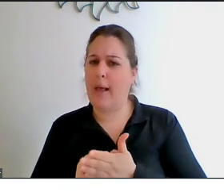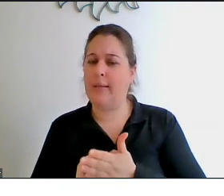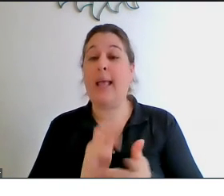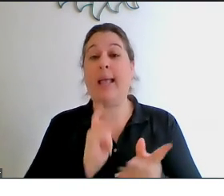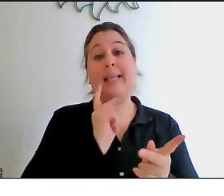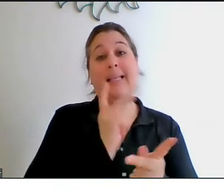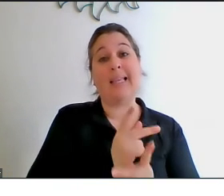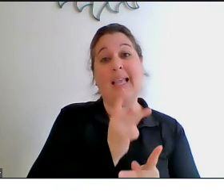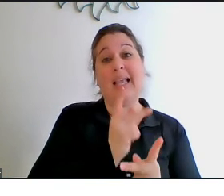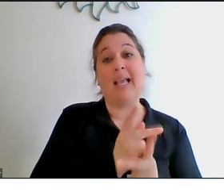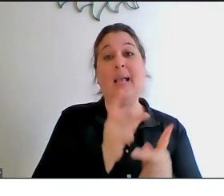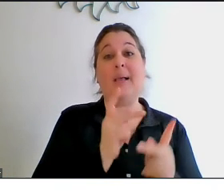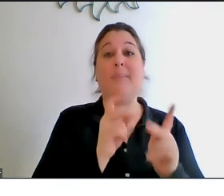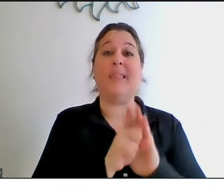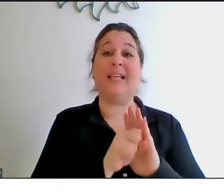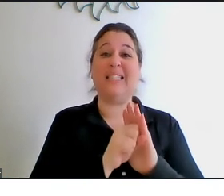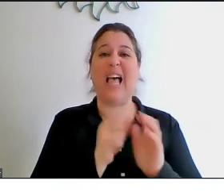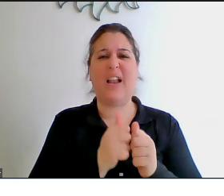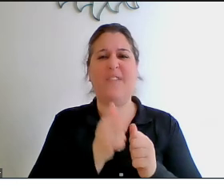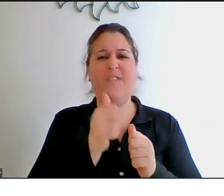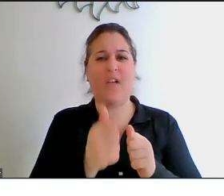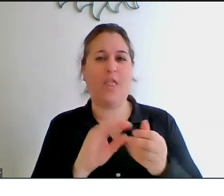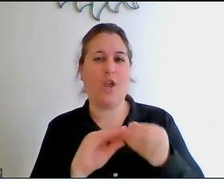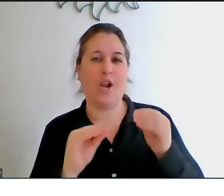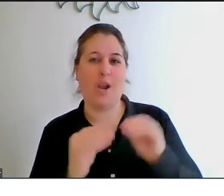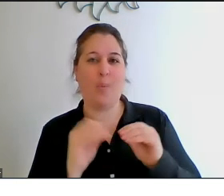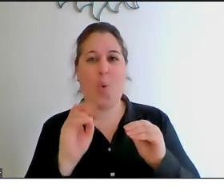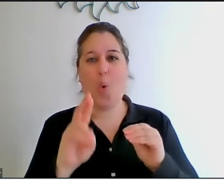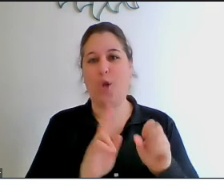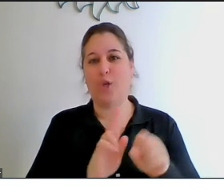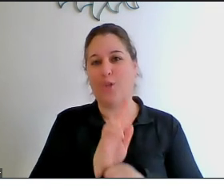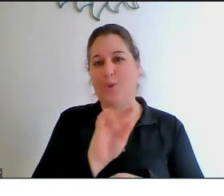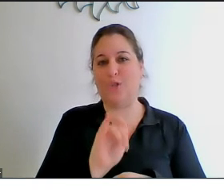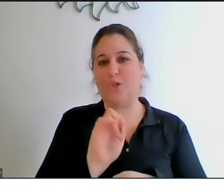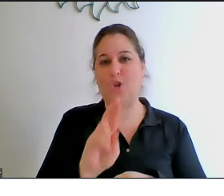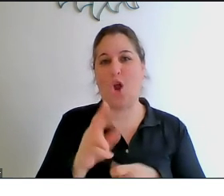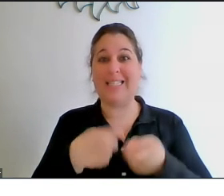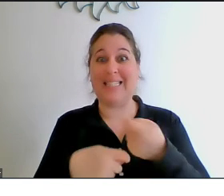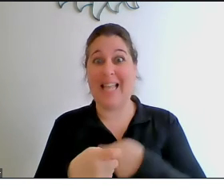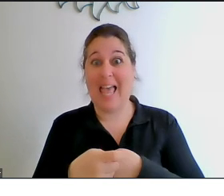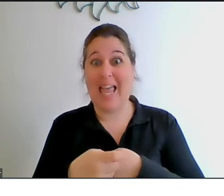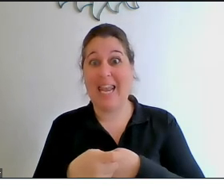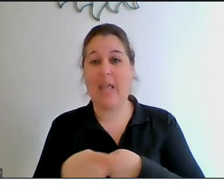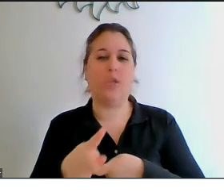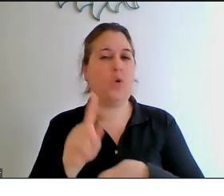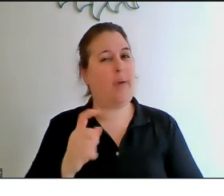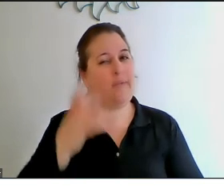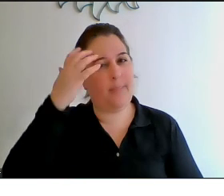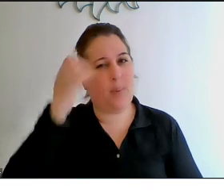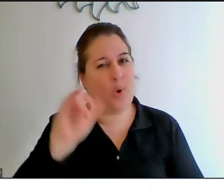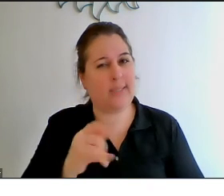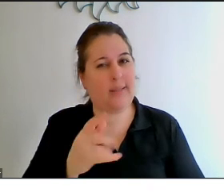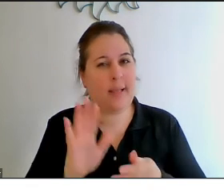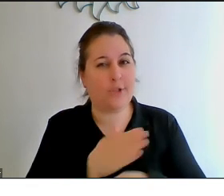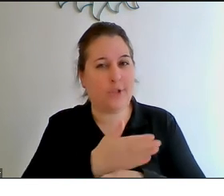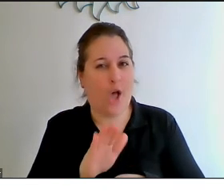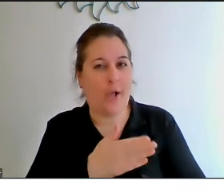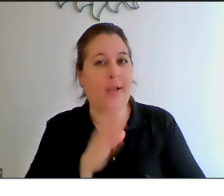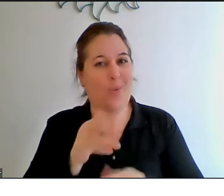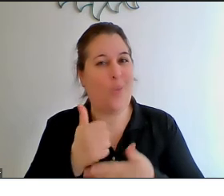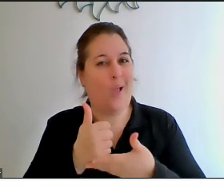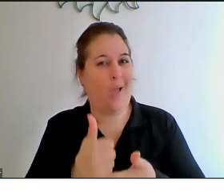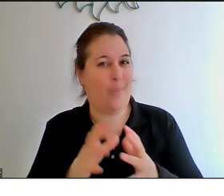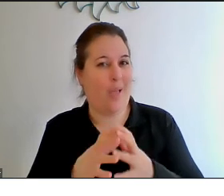sign, subtract. Keep the sign of the farther number or use a jar instead. So you're going to have to memorize this